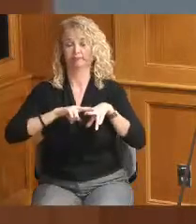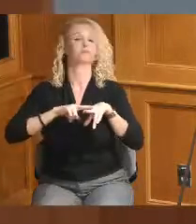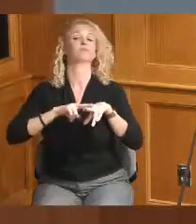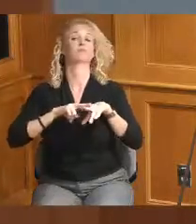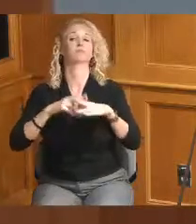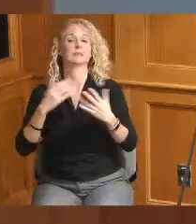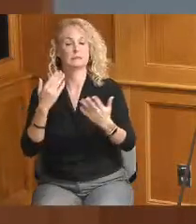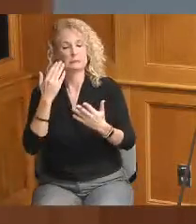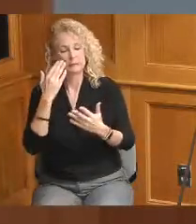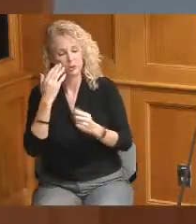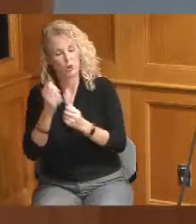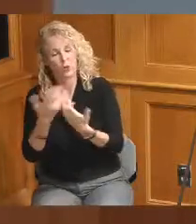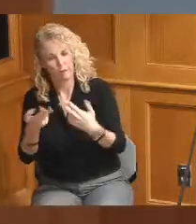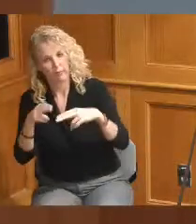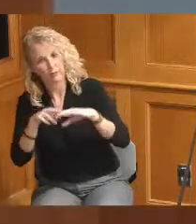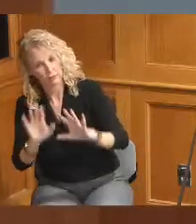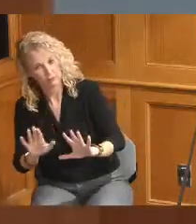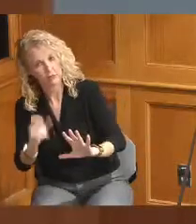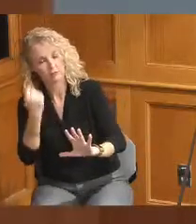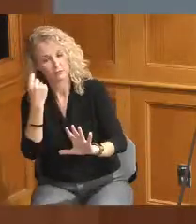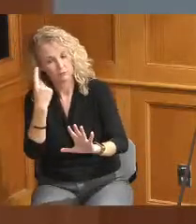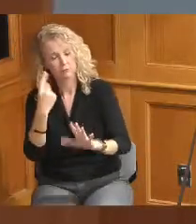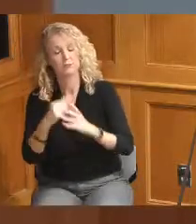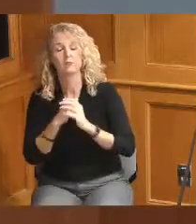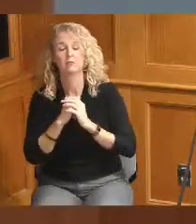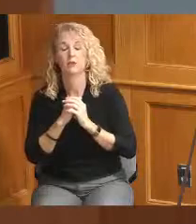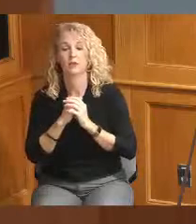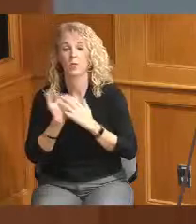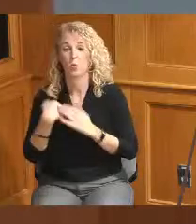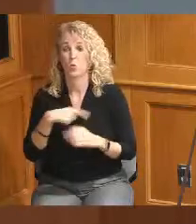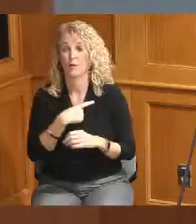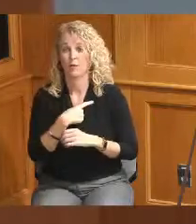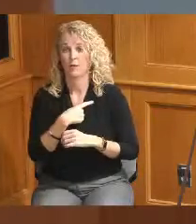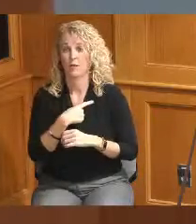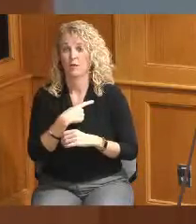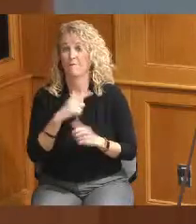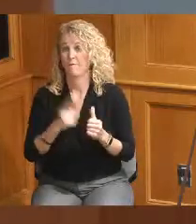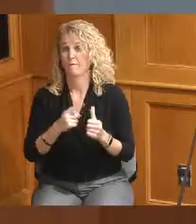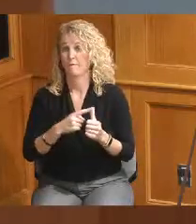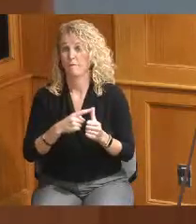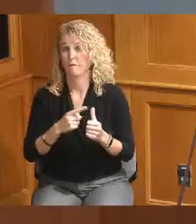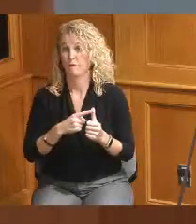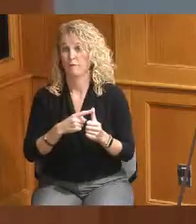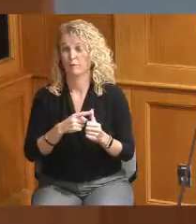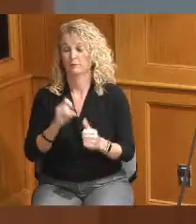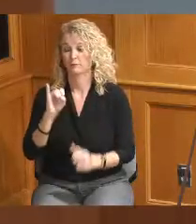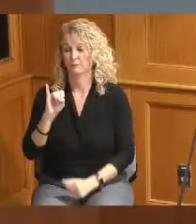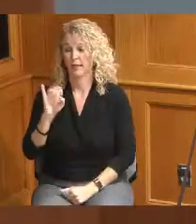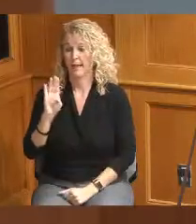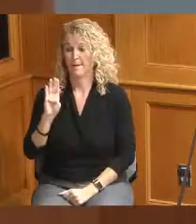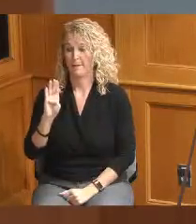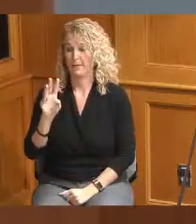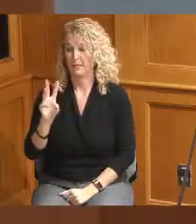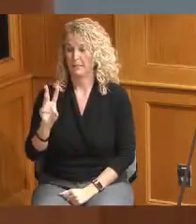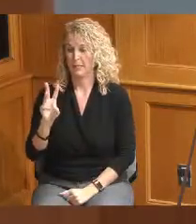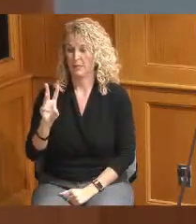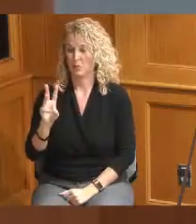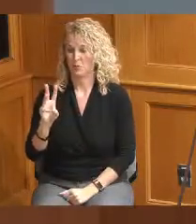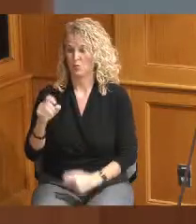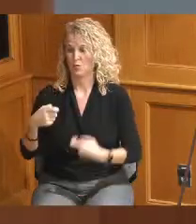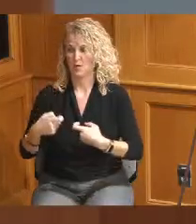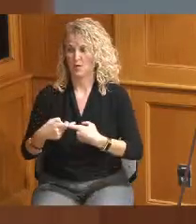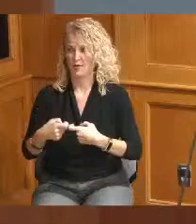everything else, prices are going up, costs are going up, we get, first we are a IBEW electrical